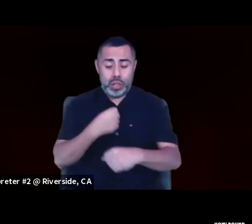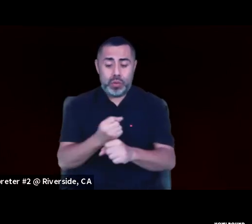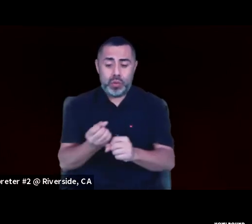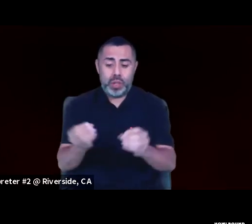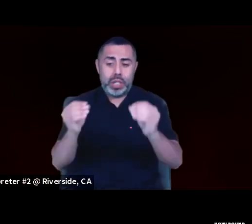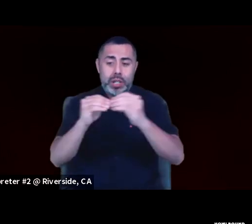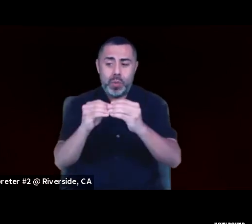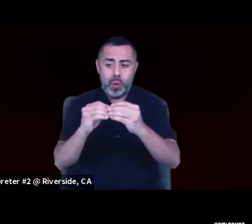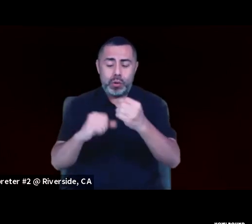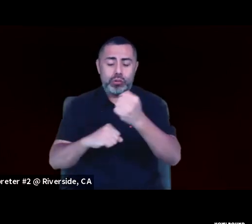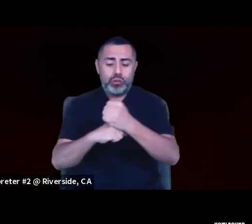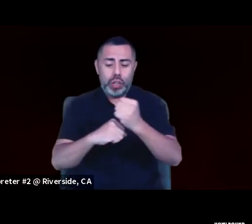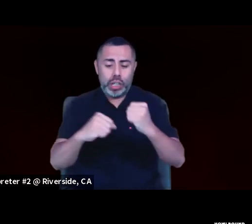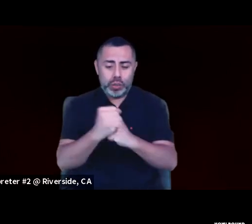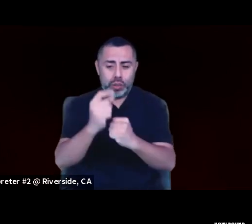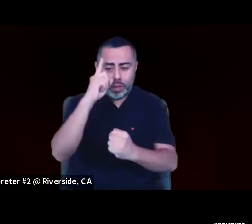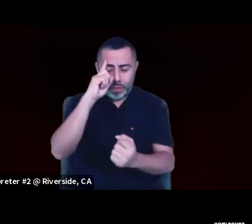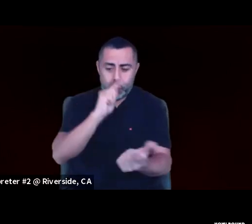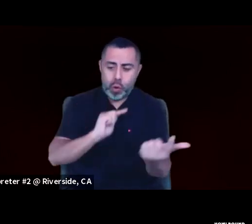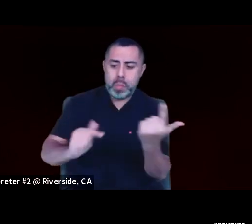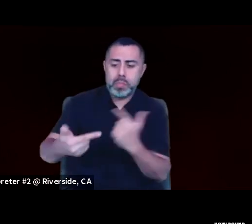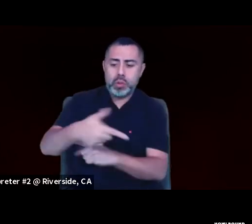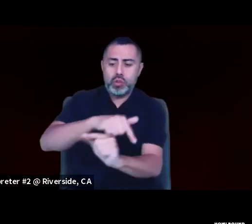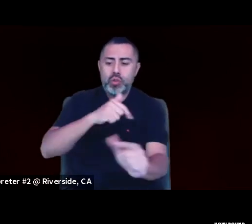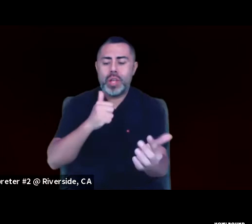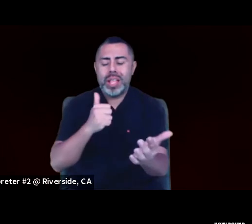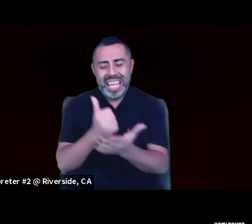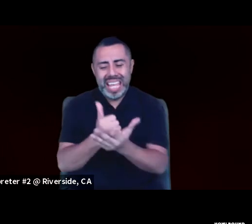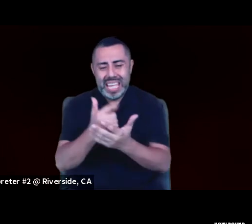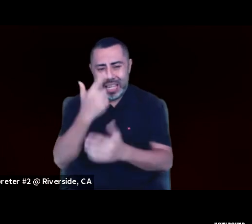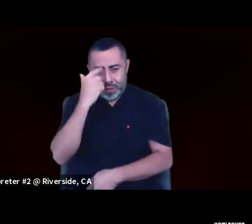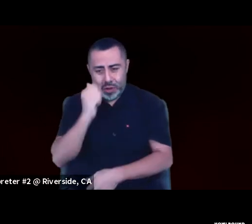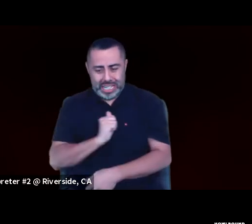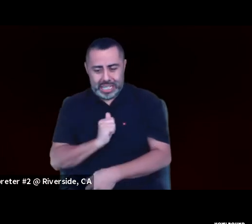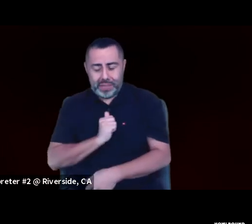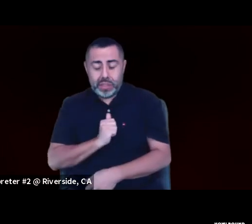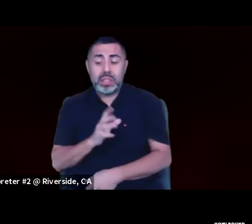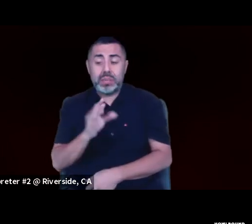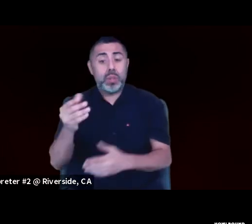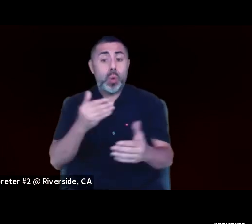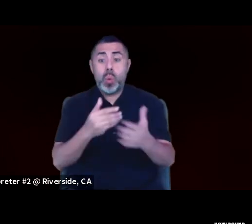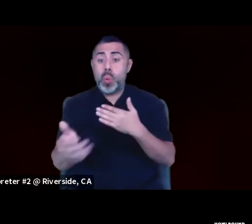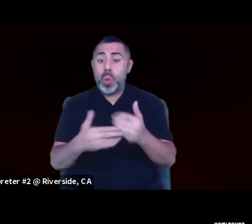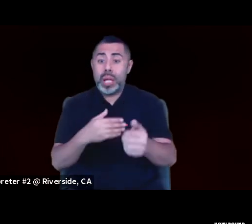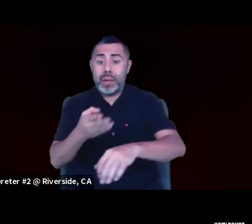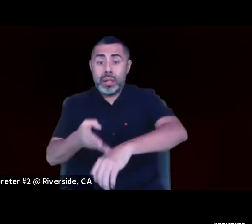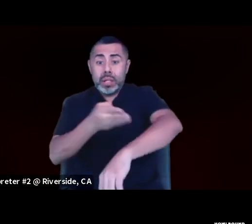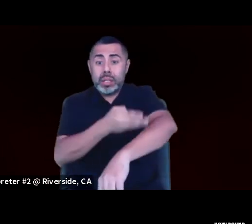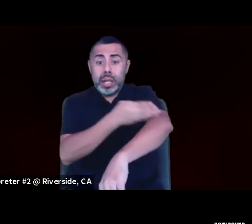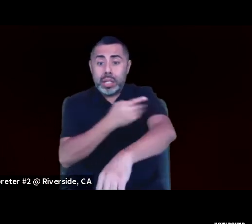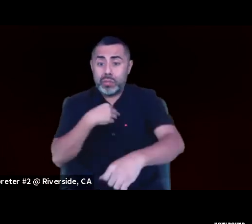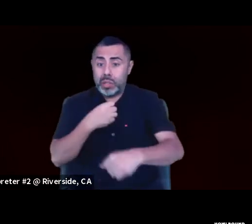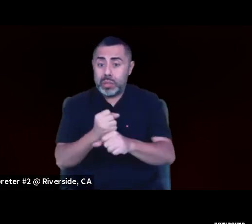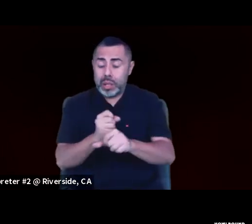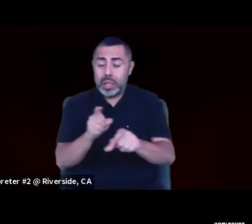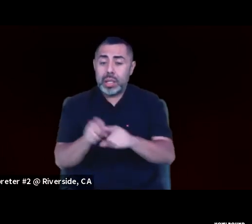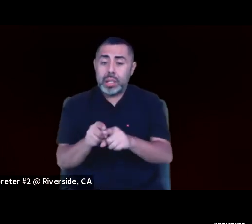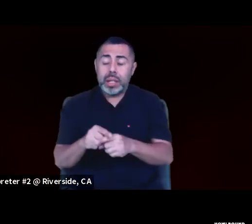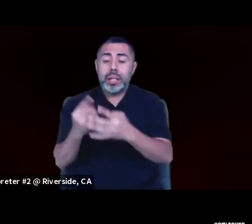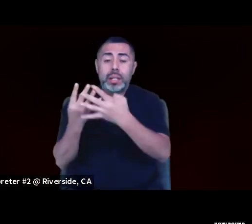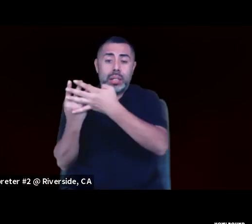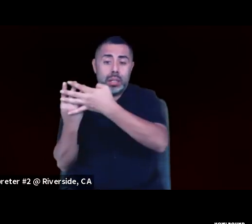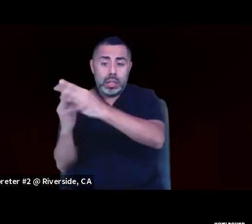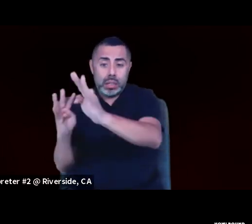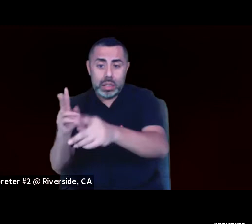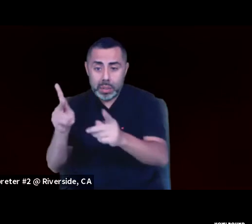whatever gains we do make in this time, like hopefully decarceration, better resources for hungry and